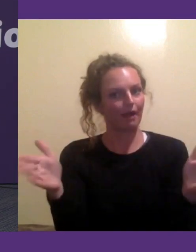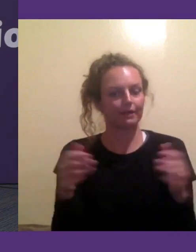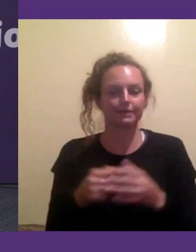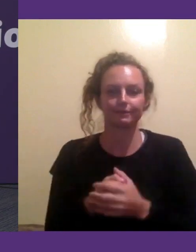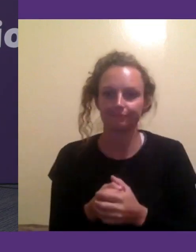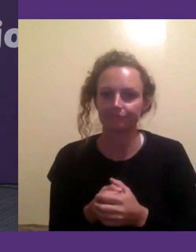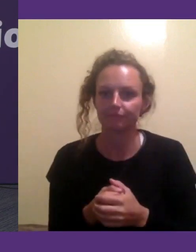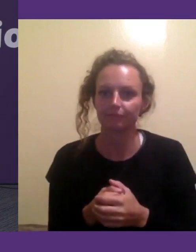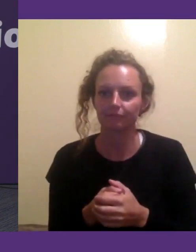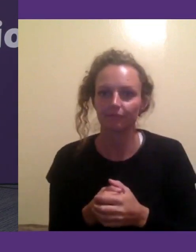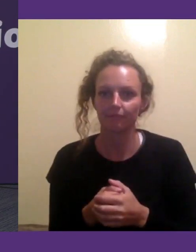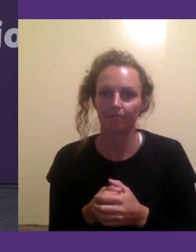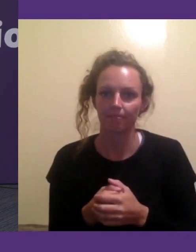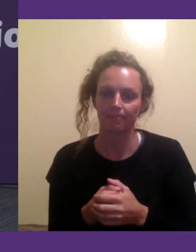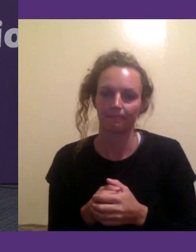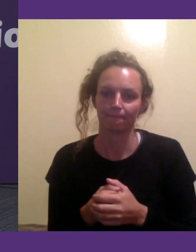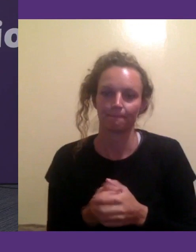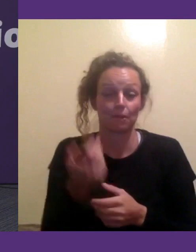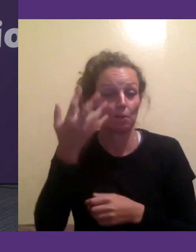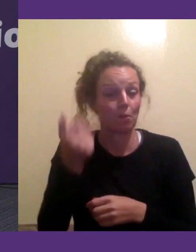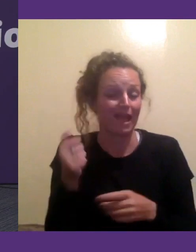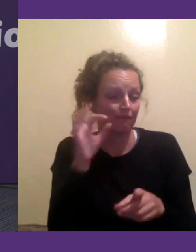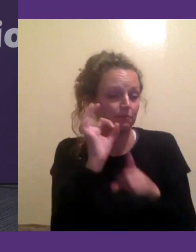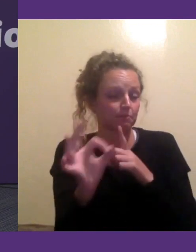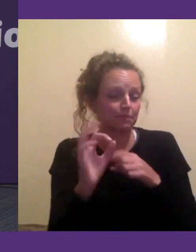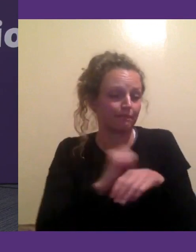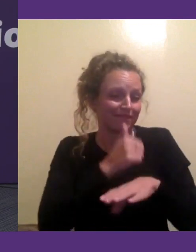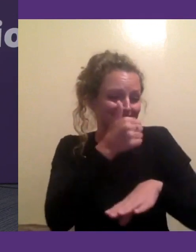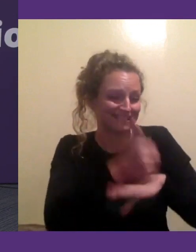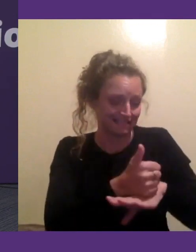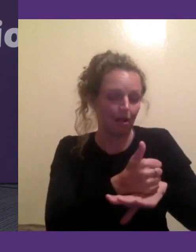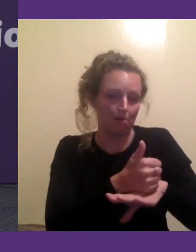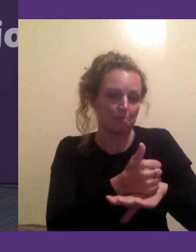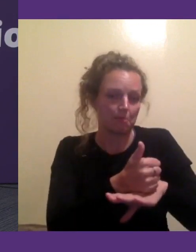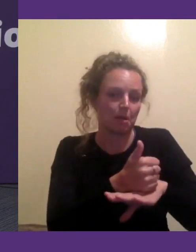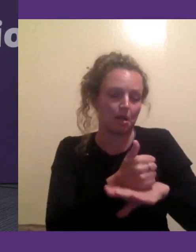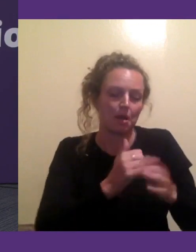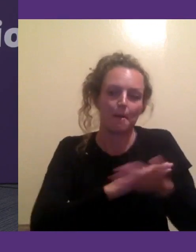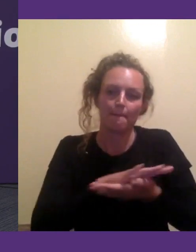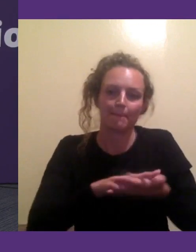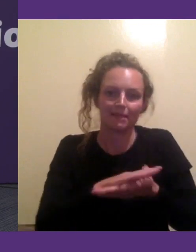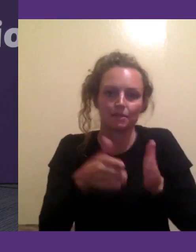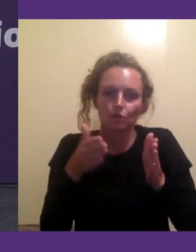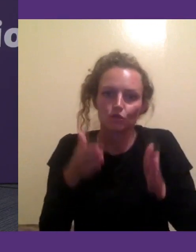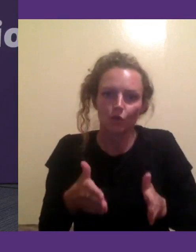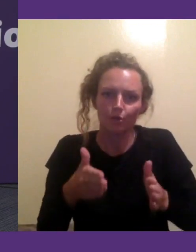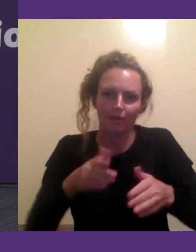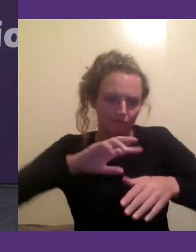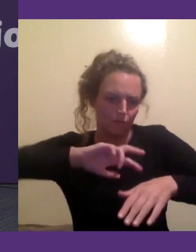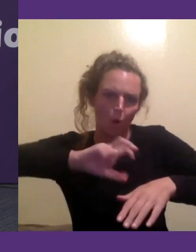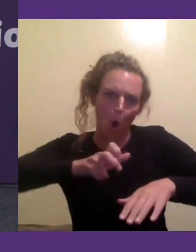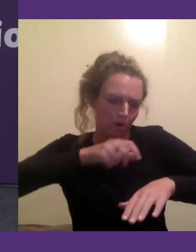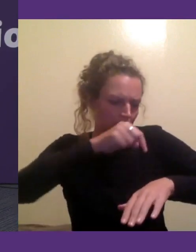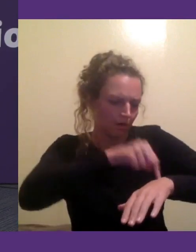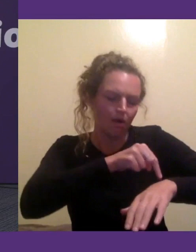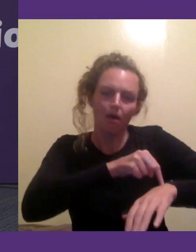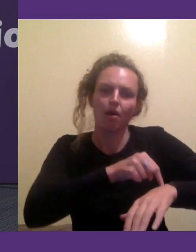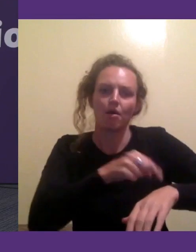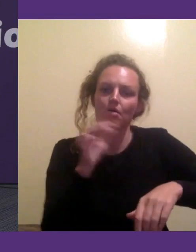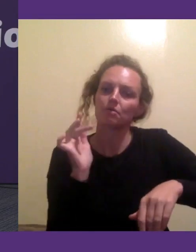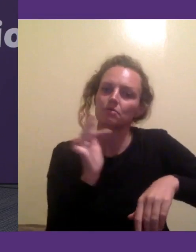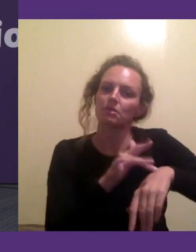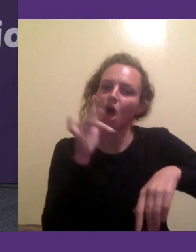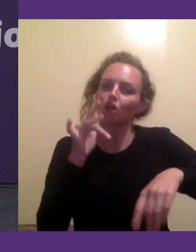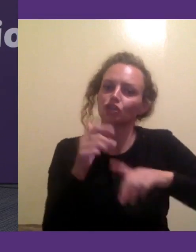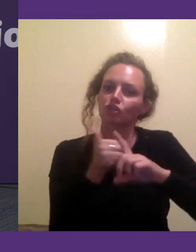up so you don't have to have all of assistive touch for Apple Watch on. You can just have certain things that you want to do more quickly with just